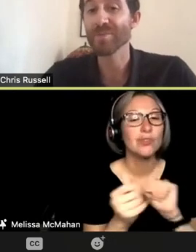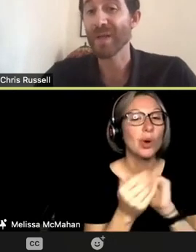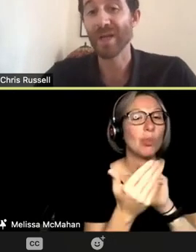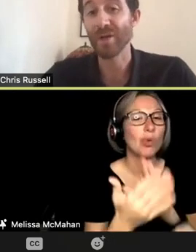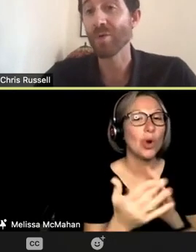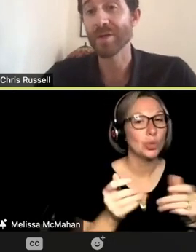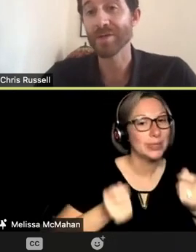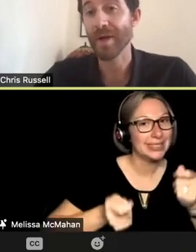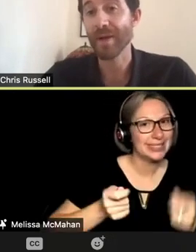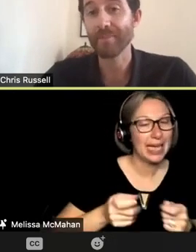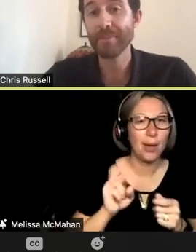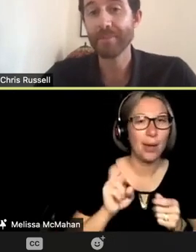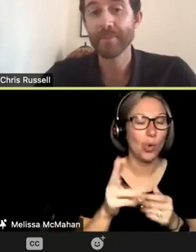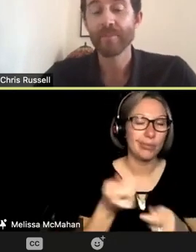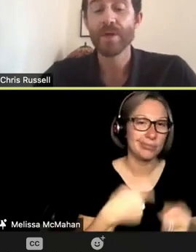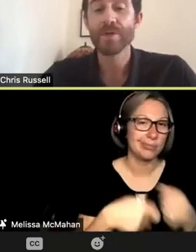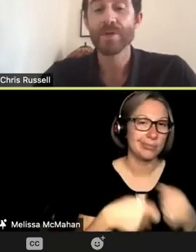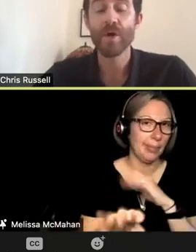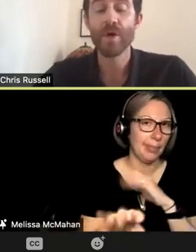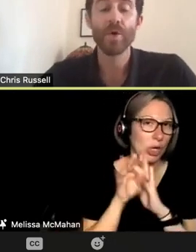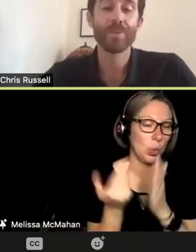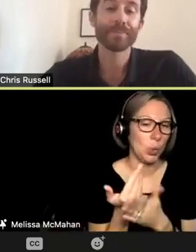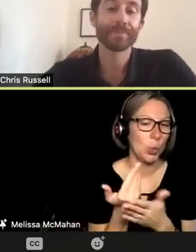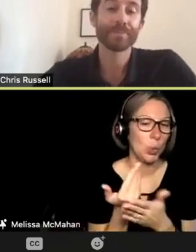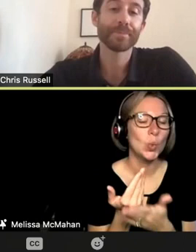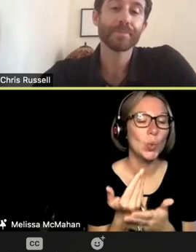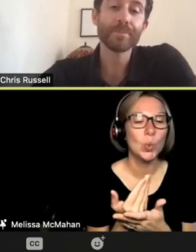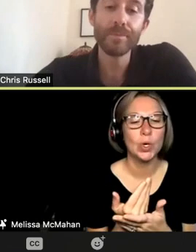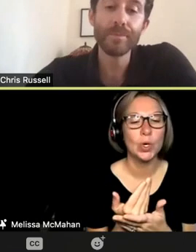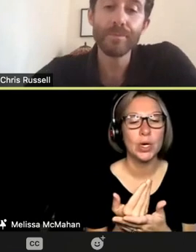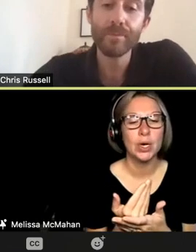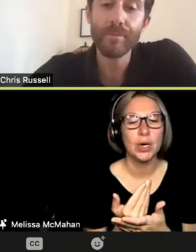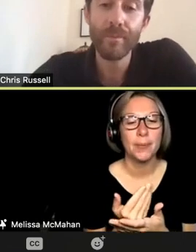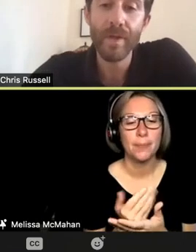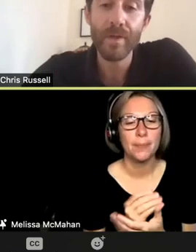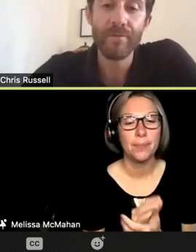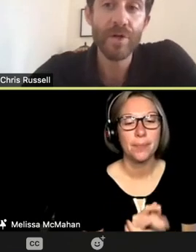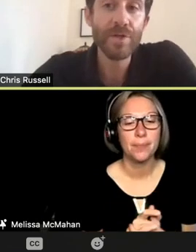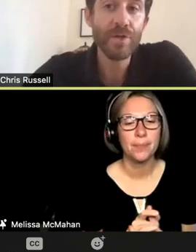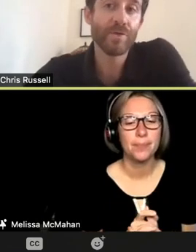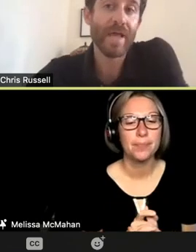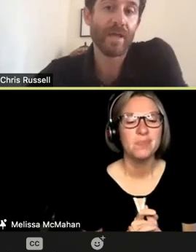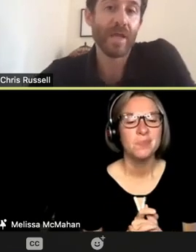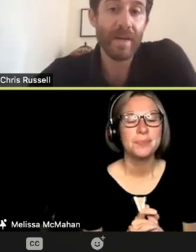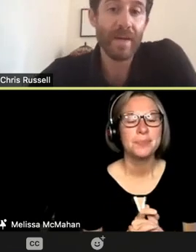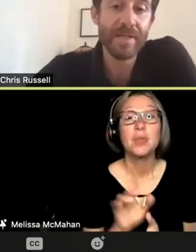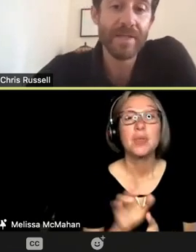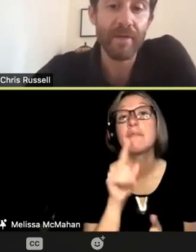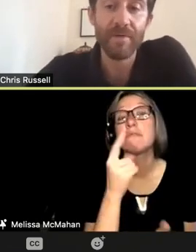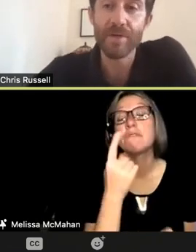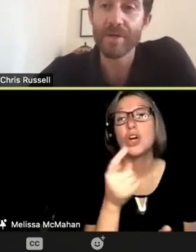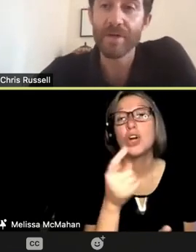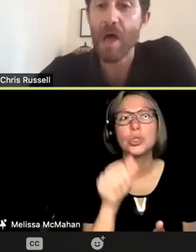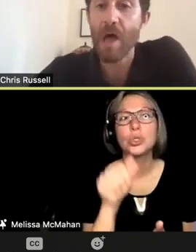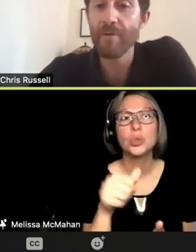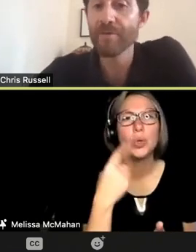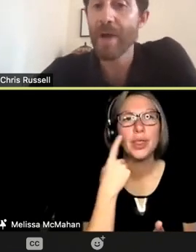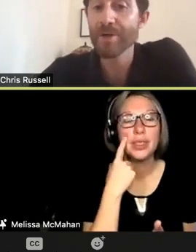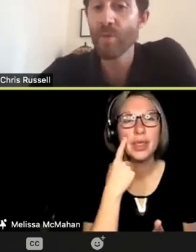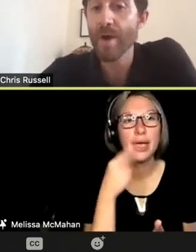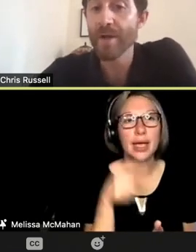symbols or just picking new ones, right? So First, you could try thinking about the salient